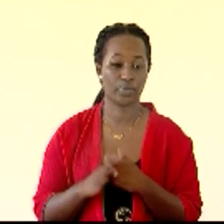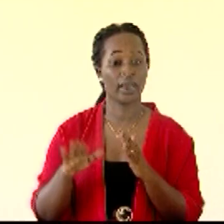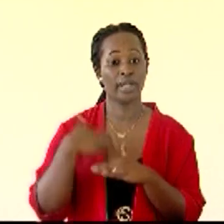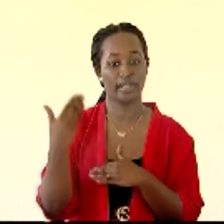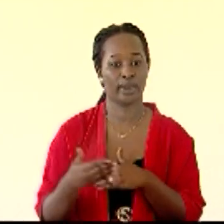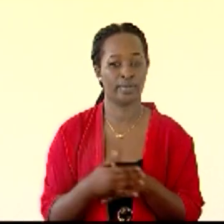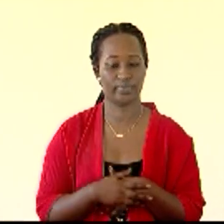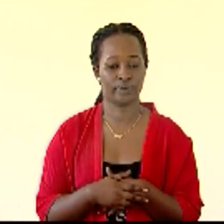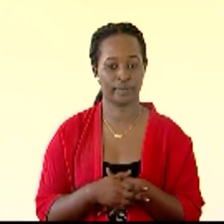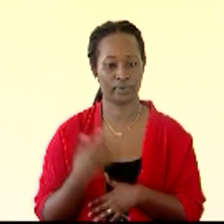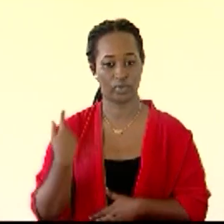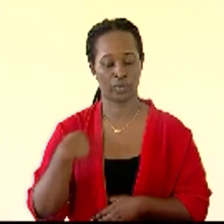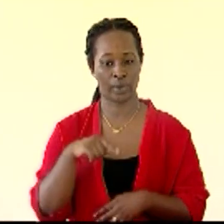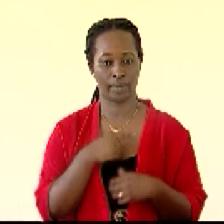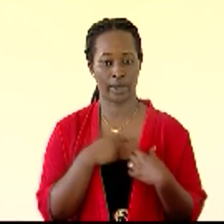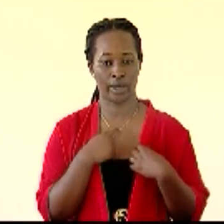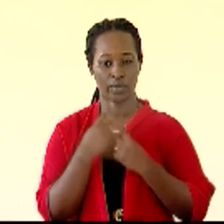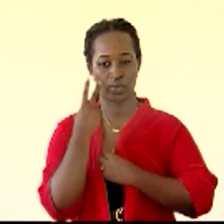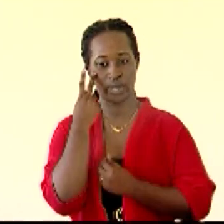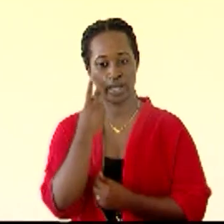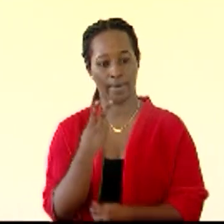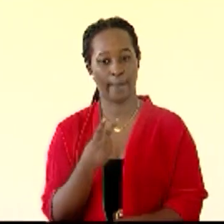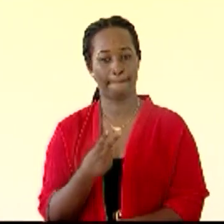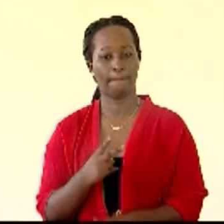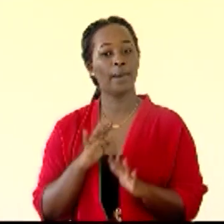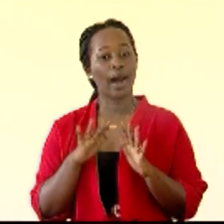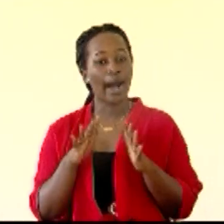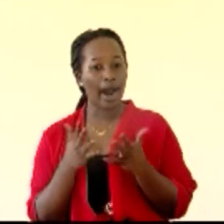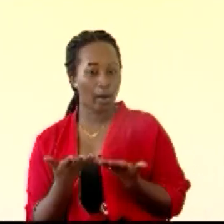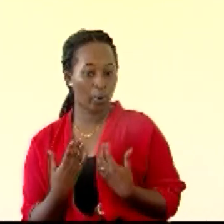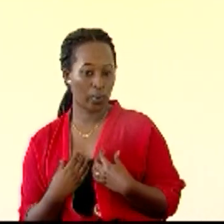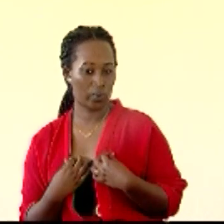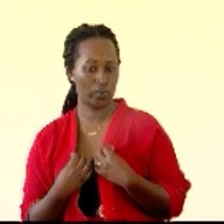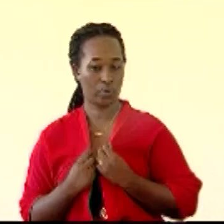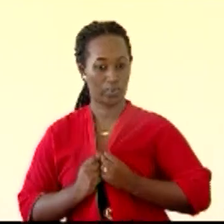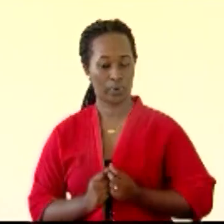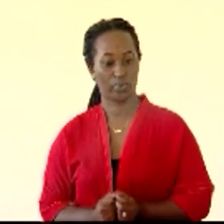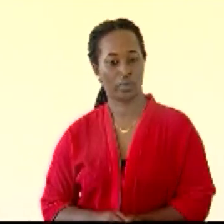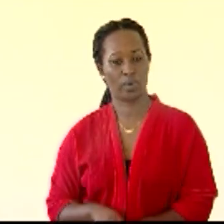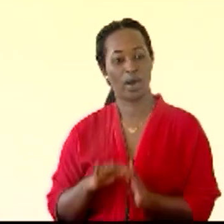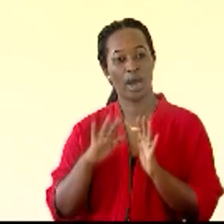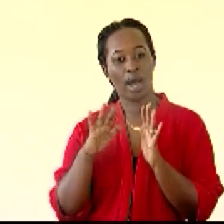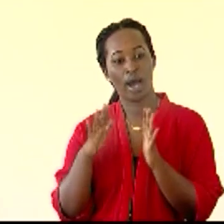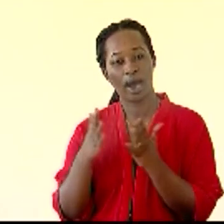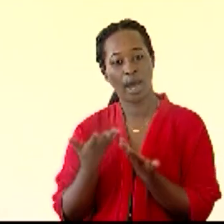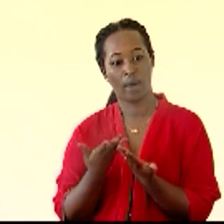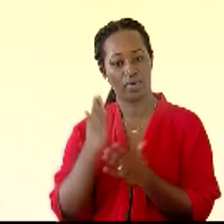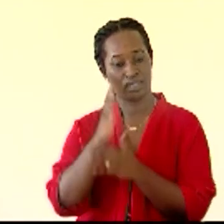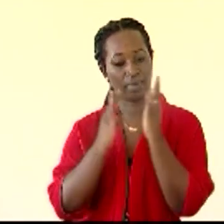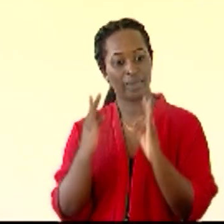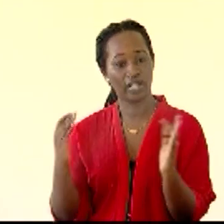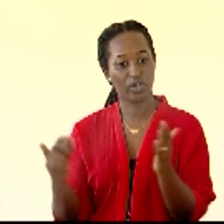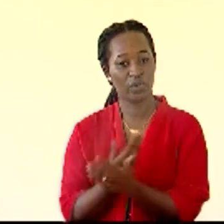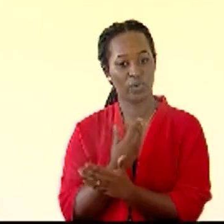Then we shall also look at how the carbon dioxide molecule, now something new that is coming